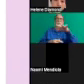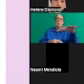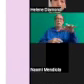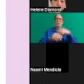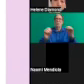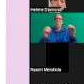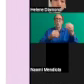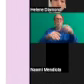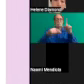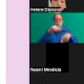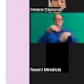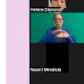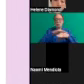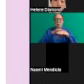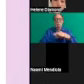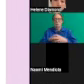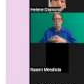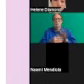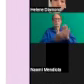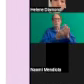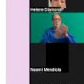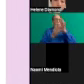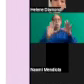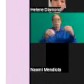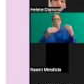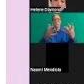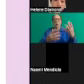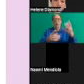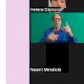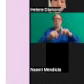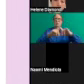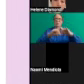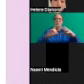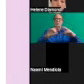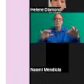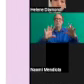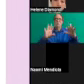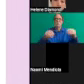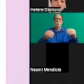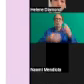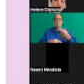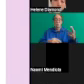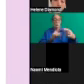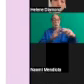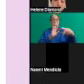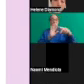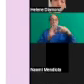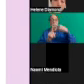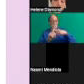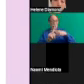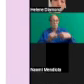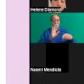differentiated resources. Interestingly enough, there's positive and negative ableism. The tougher one to define